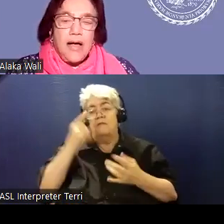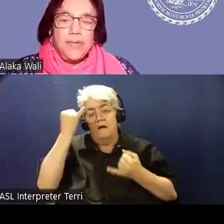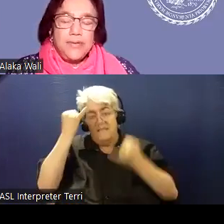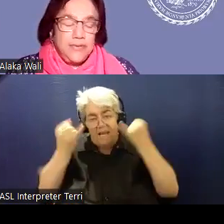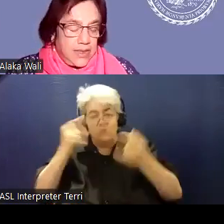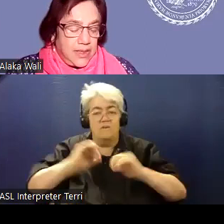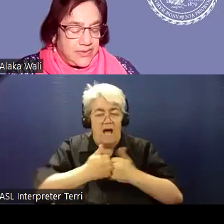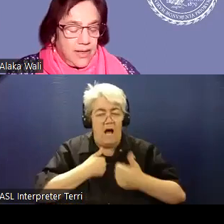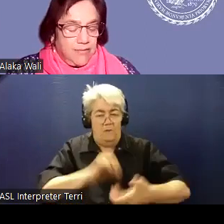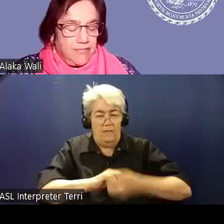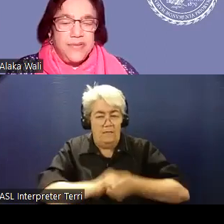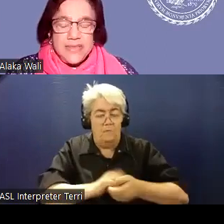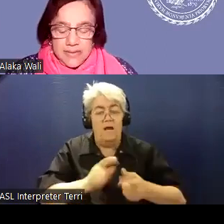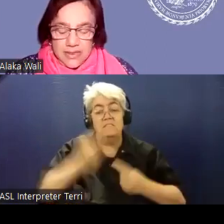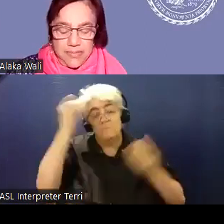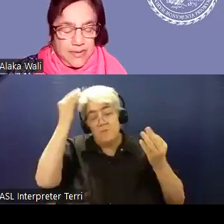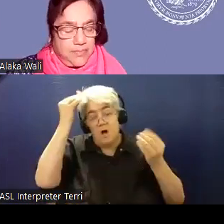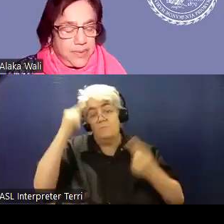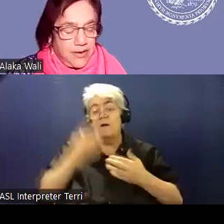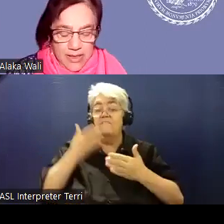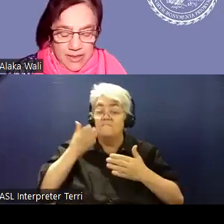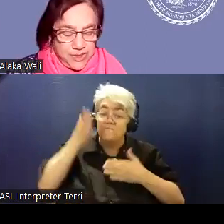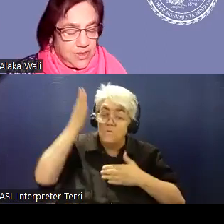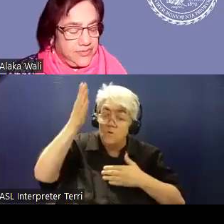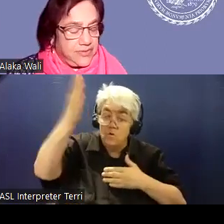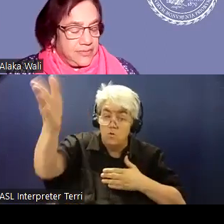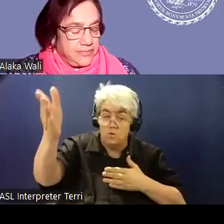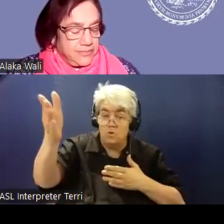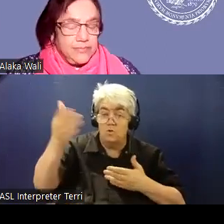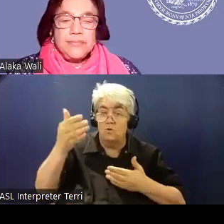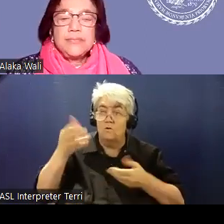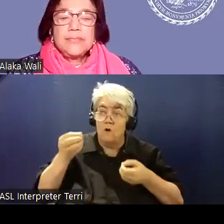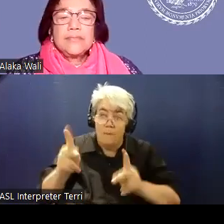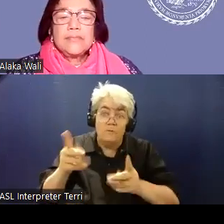future opportunities represented by the paradigm shift.